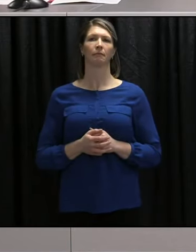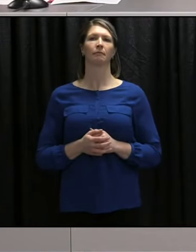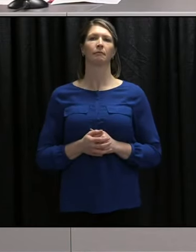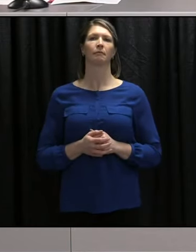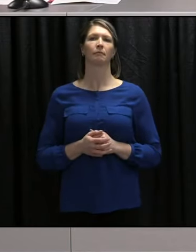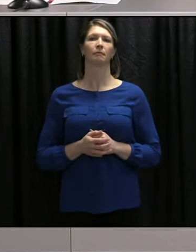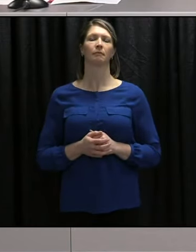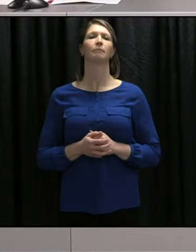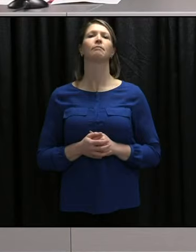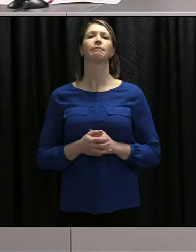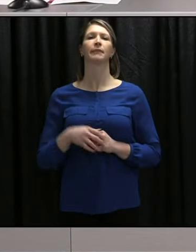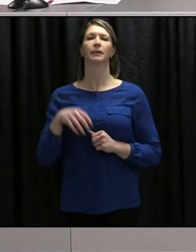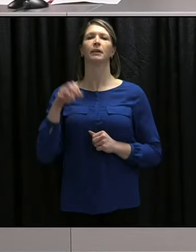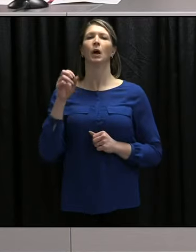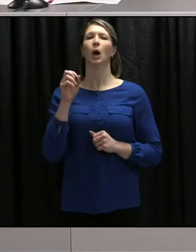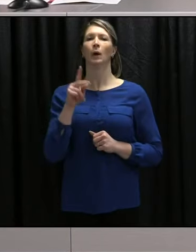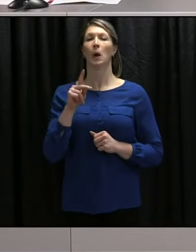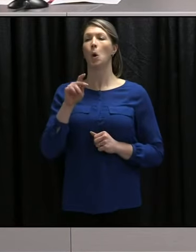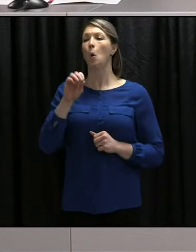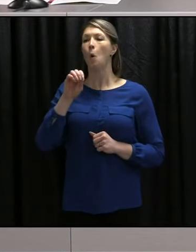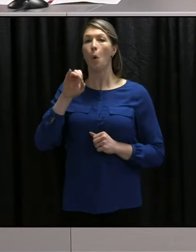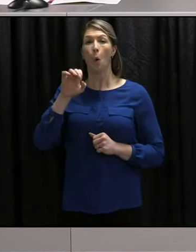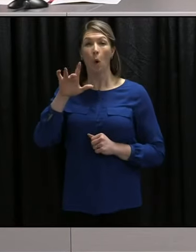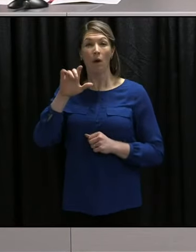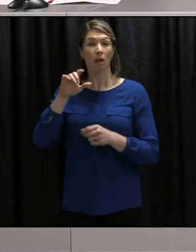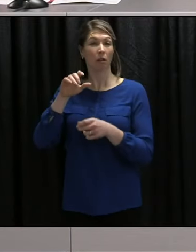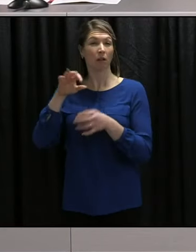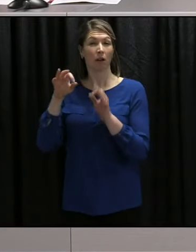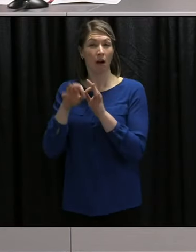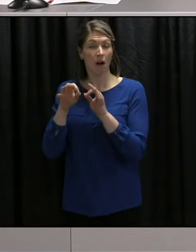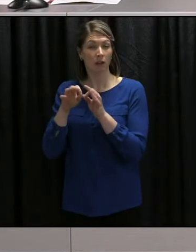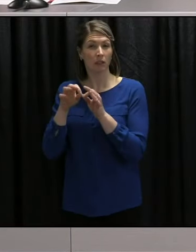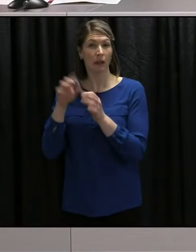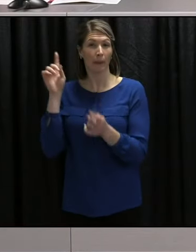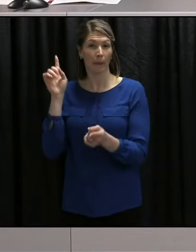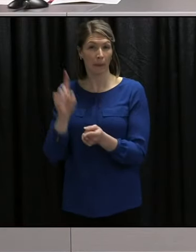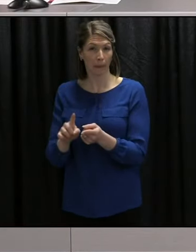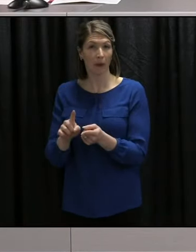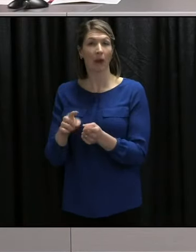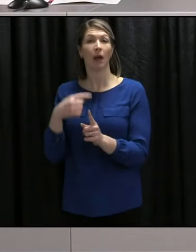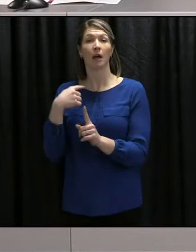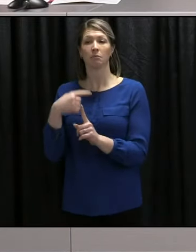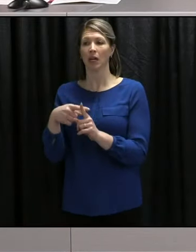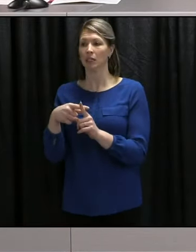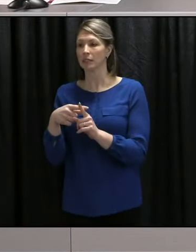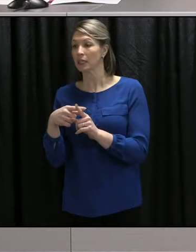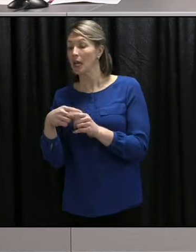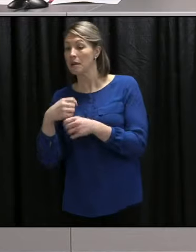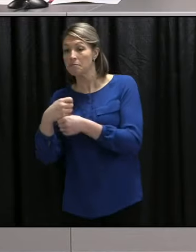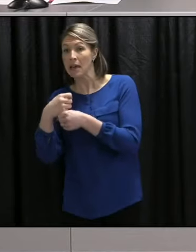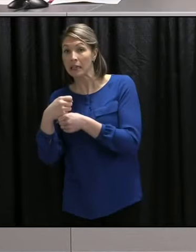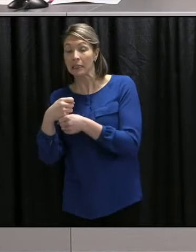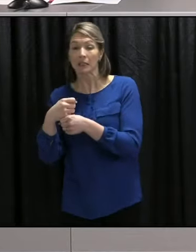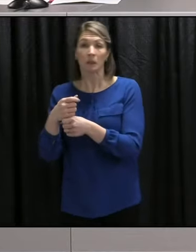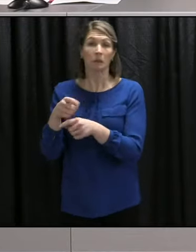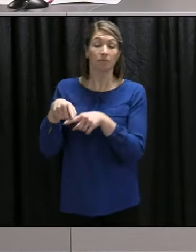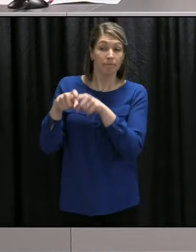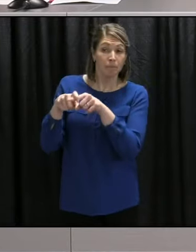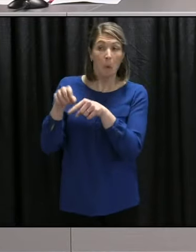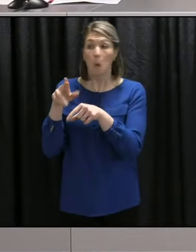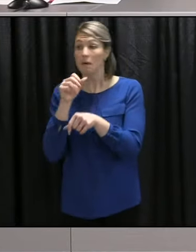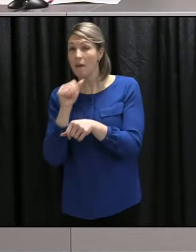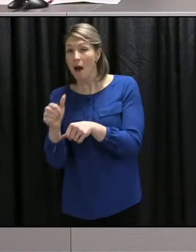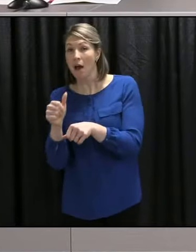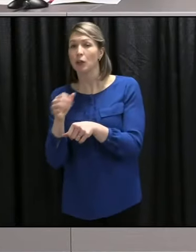oil prices and offshore exploration, are there any plans to revisit Advanced 2030 plans to double offshore oil production? Well,